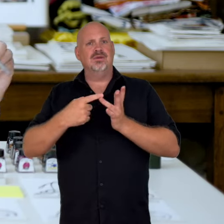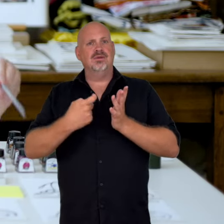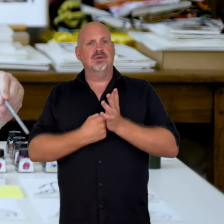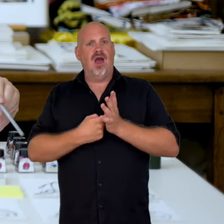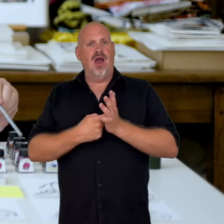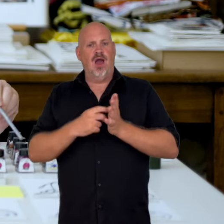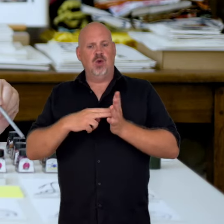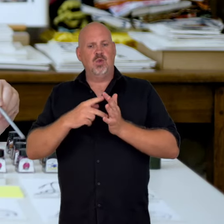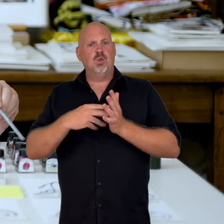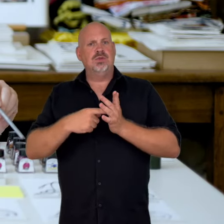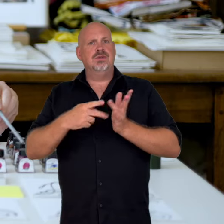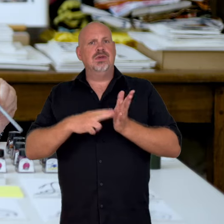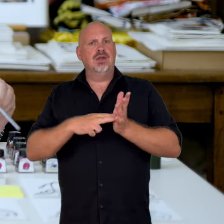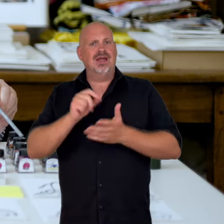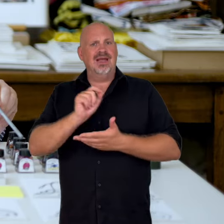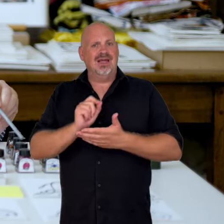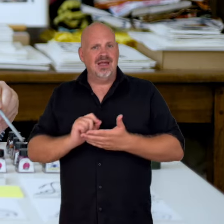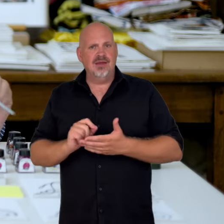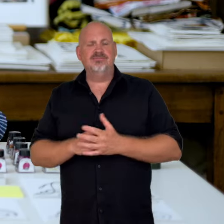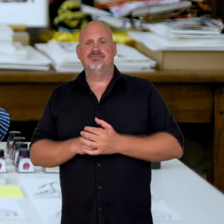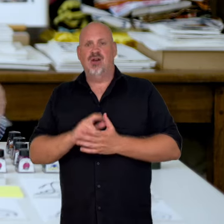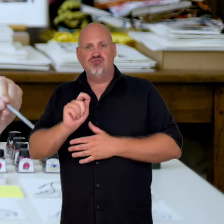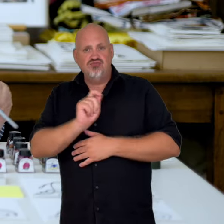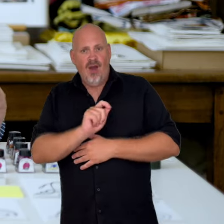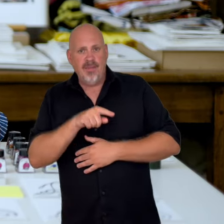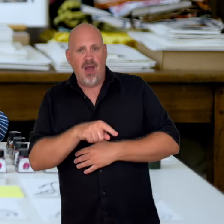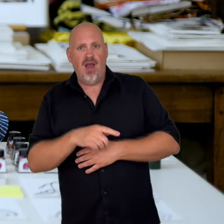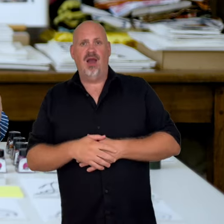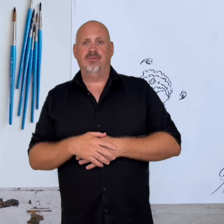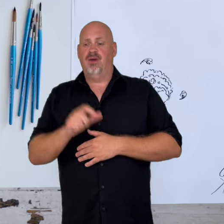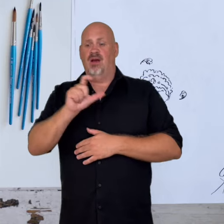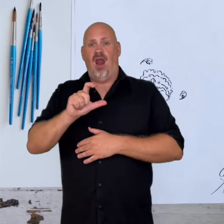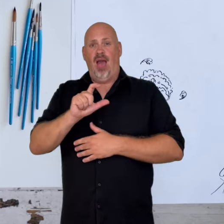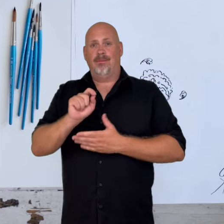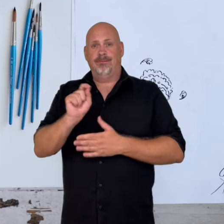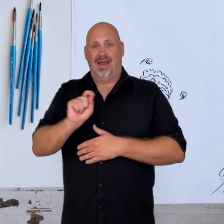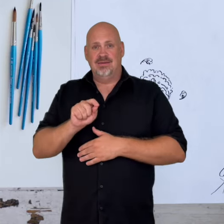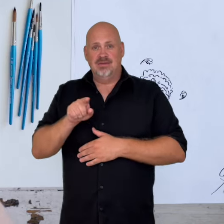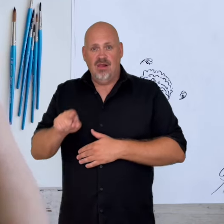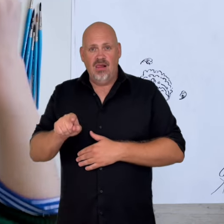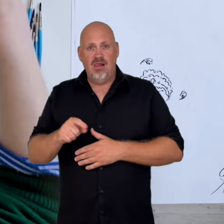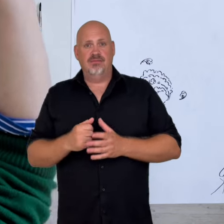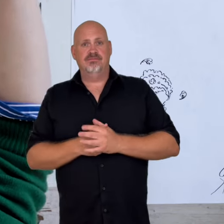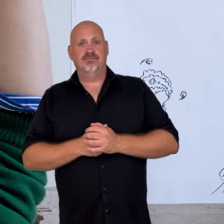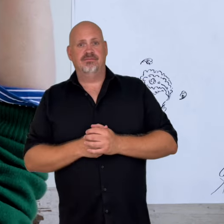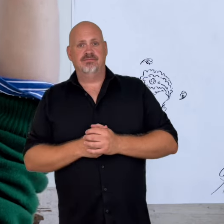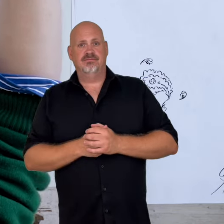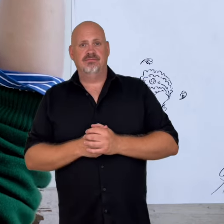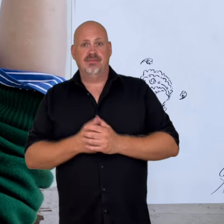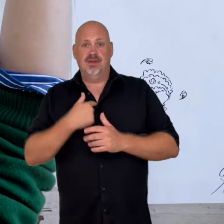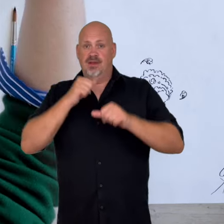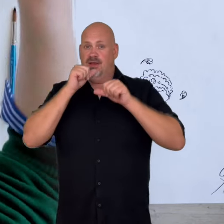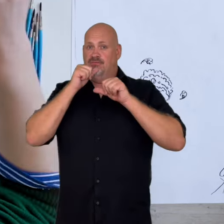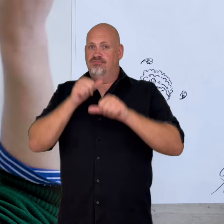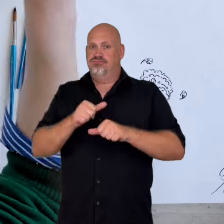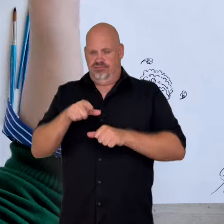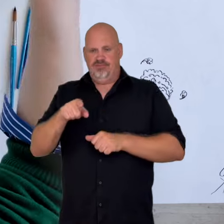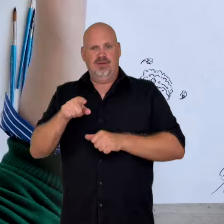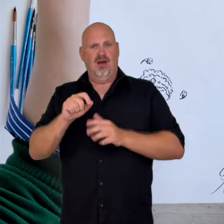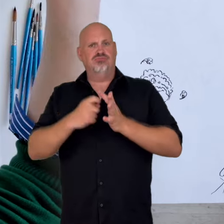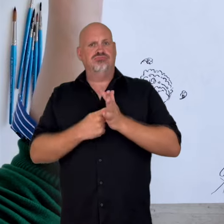Some brilliant Winsor & Newton inks in some fabulous colours. A couple of rubbers, some coloured